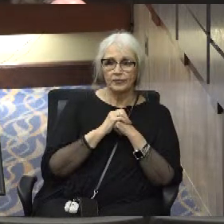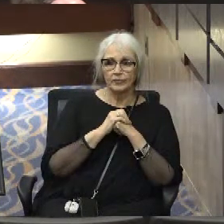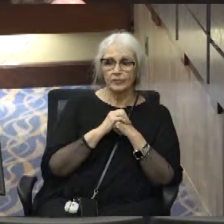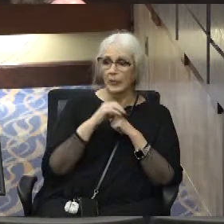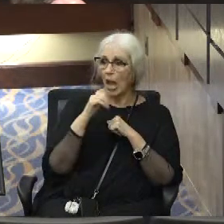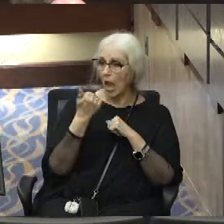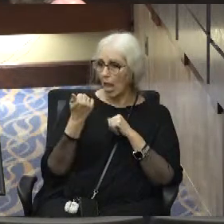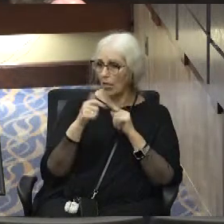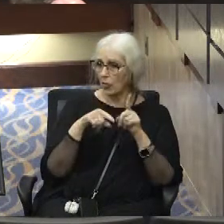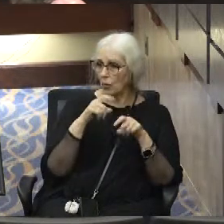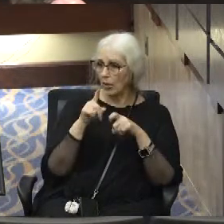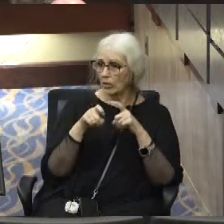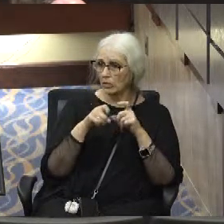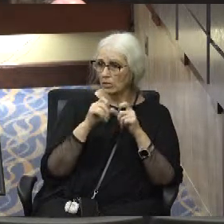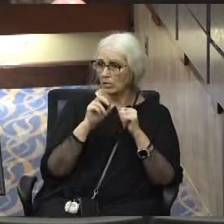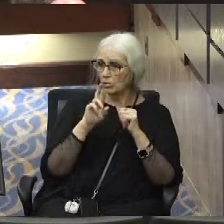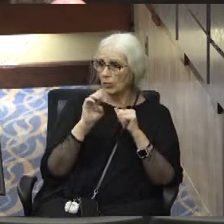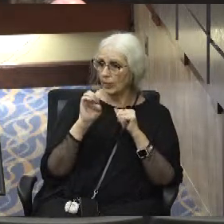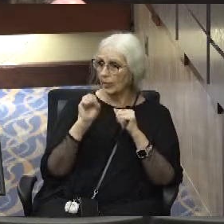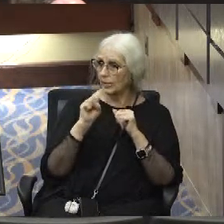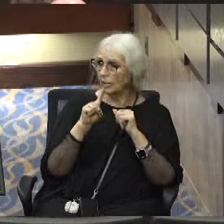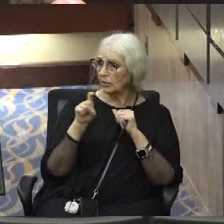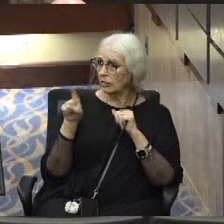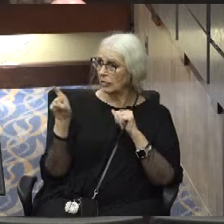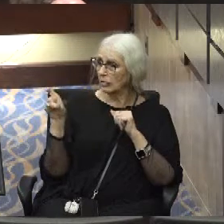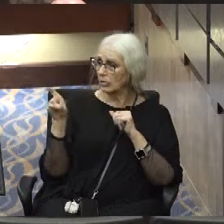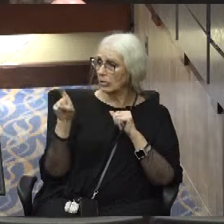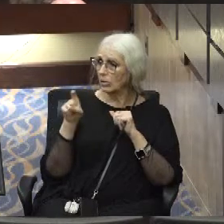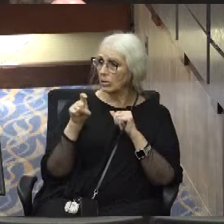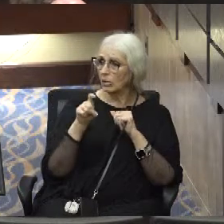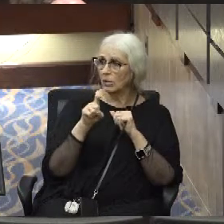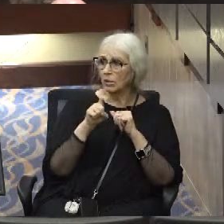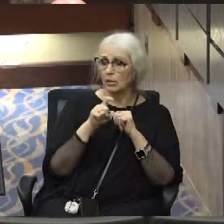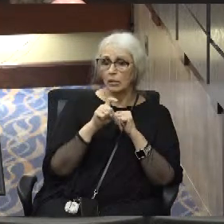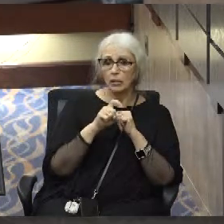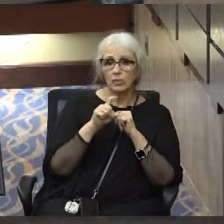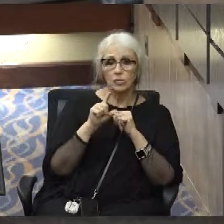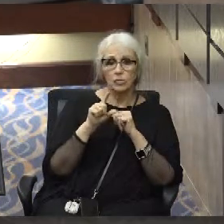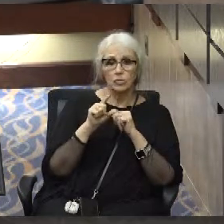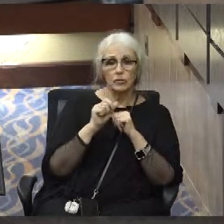Any other questions on resolutions? The consent agenda will include Resolution